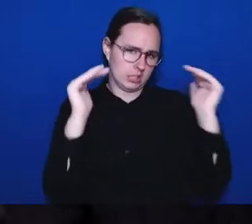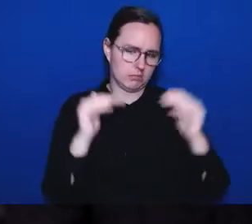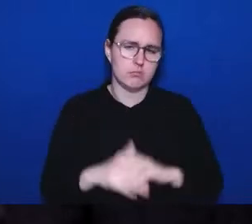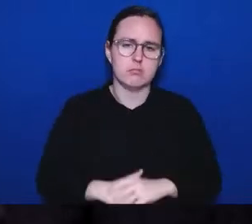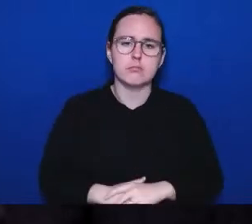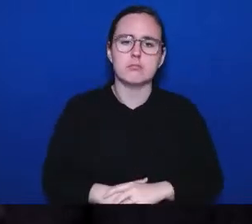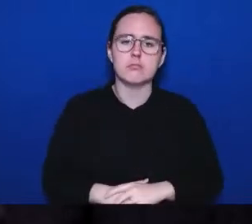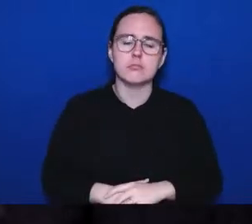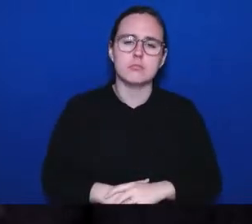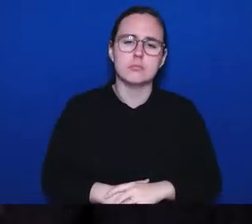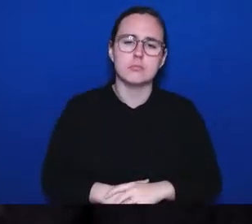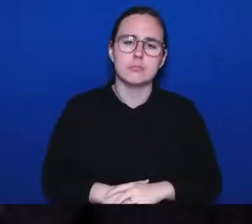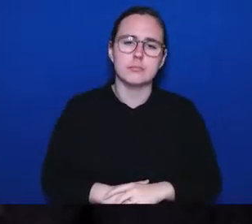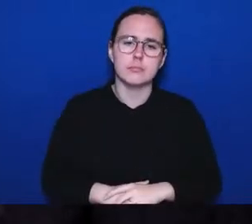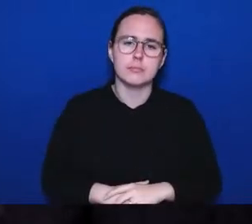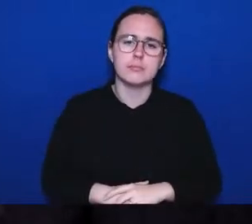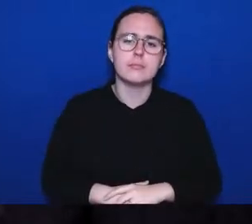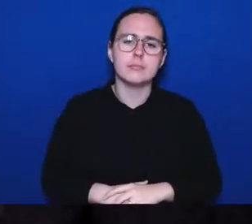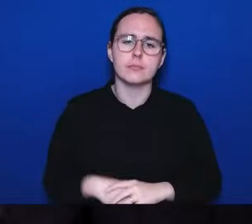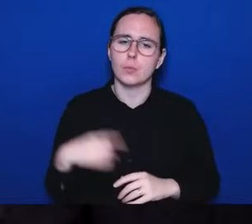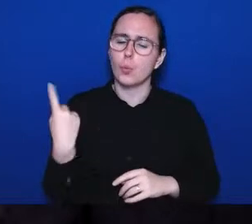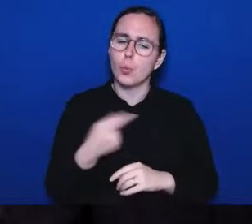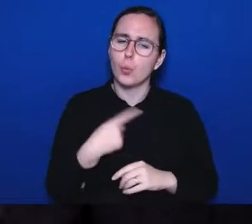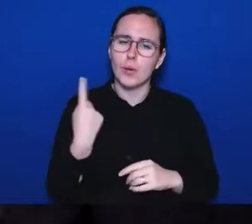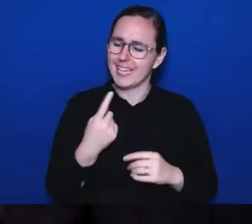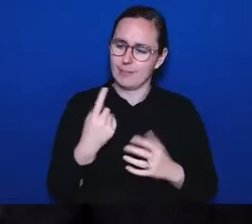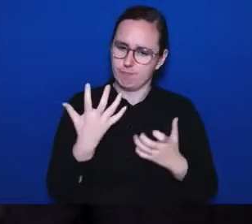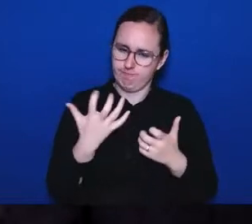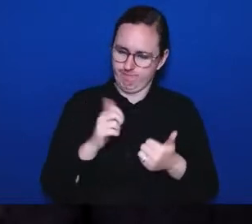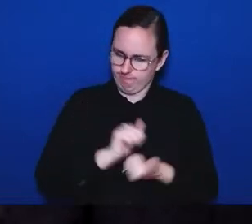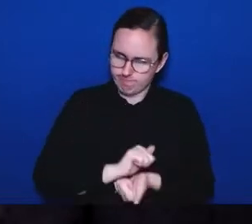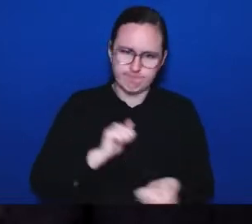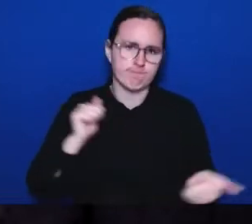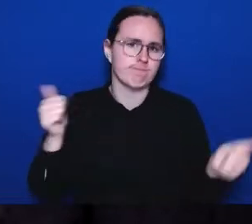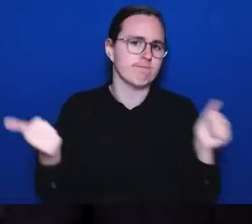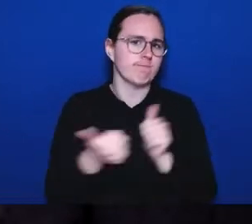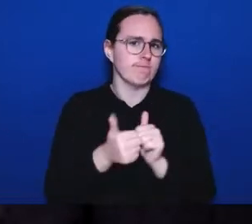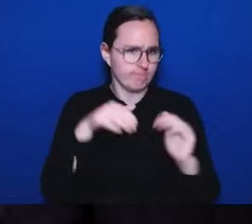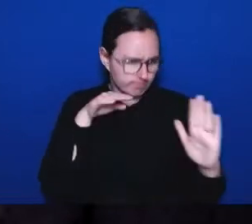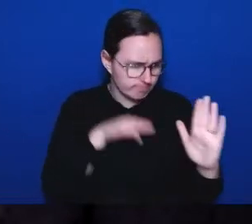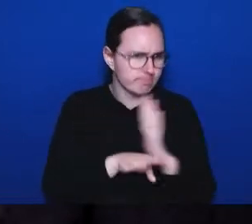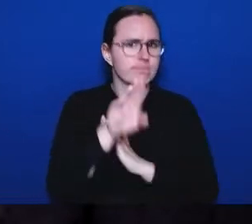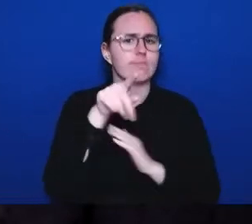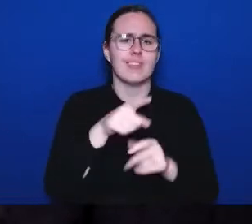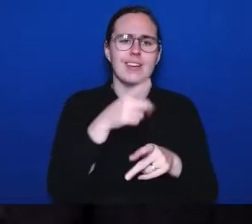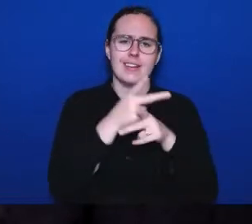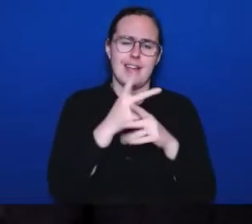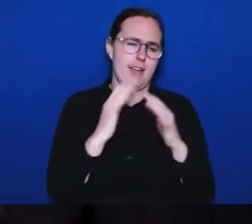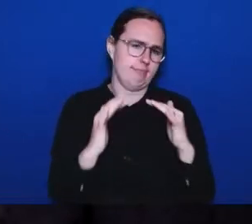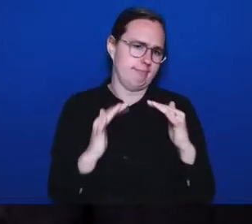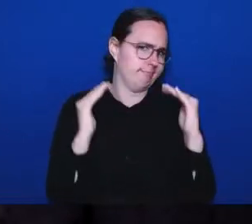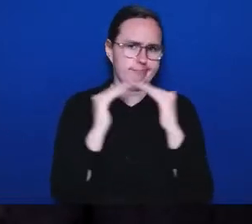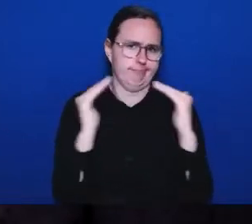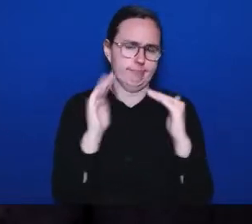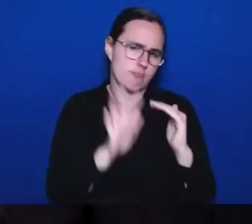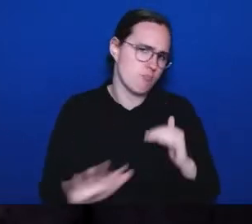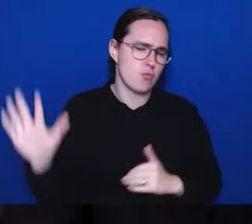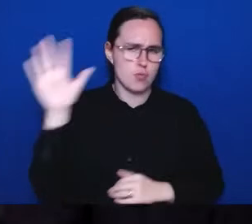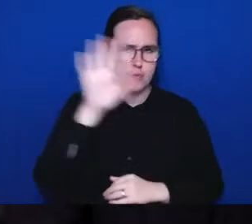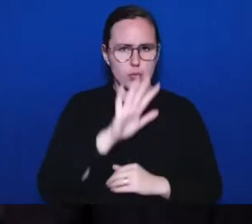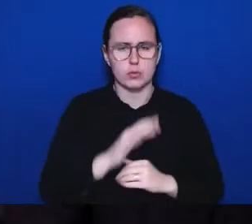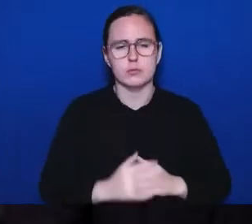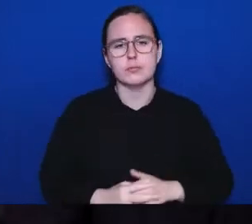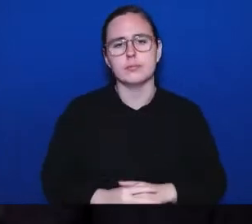transform the way that we've been able to provide the care for our patients in the community. And again, alongside us, we would benefit from all of our